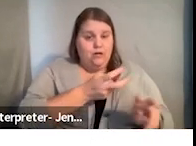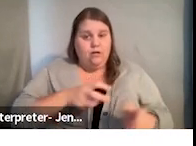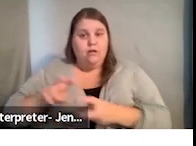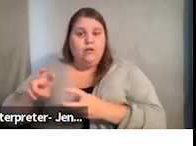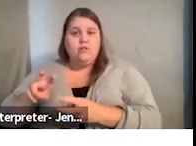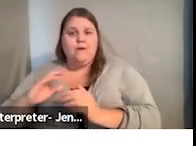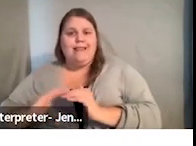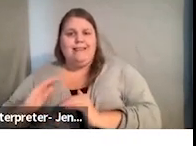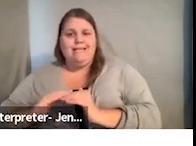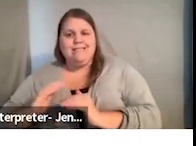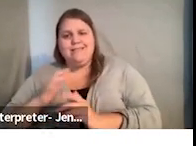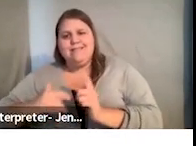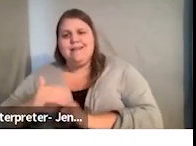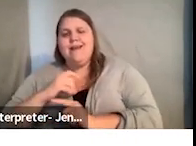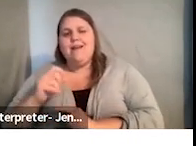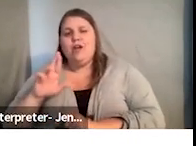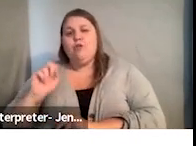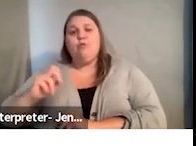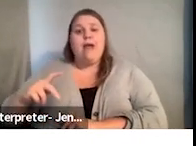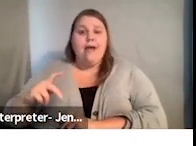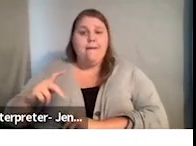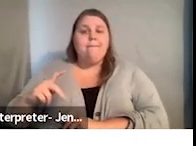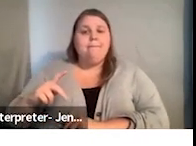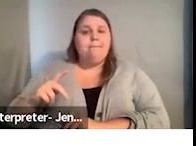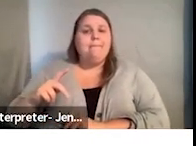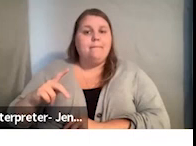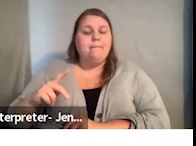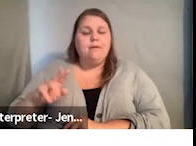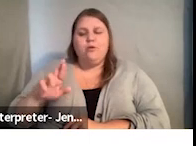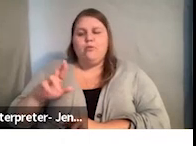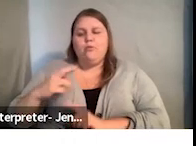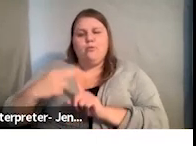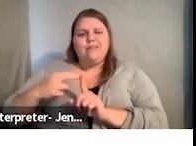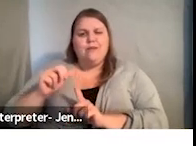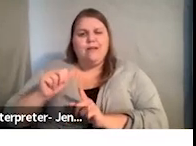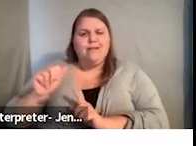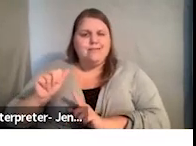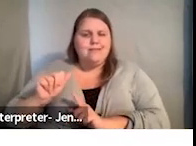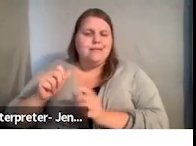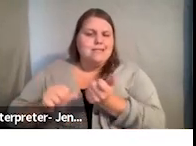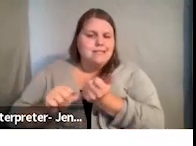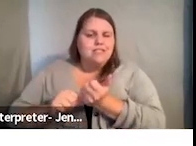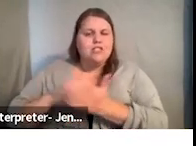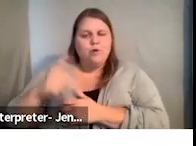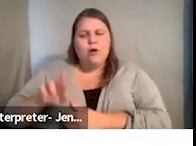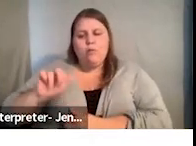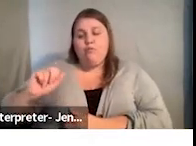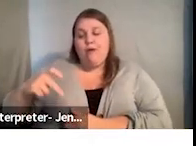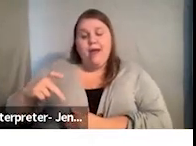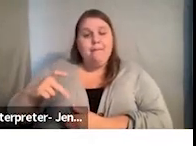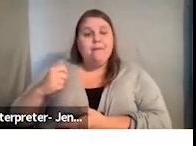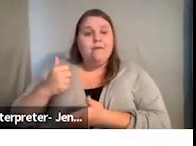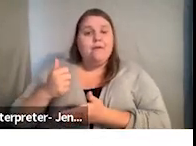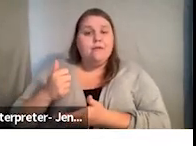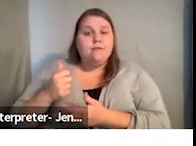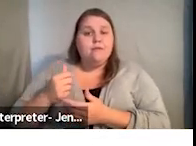setting. And RAP operates much like a housing choice voucher, if you're familiar with them. We also refer to this